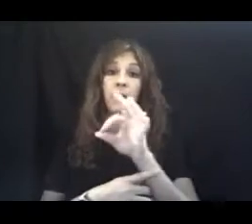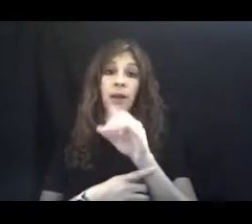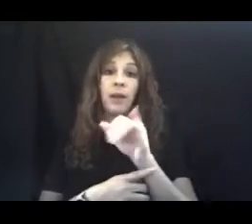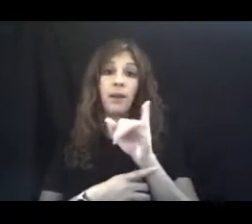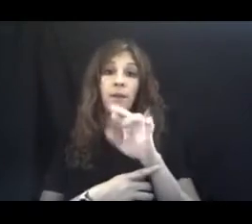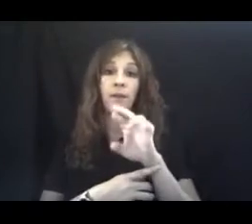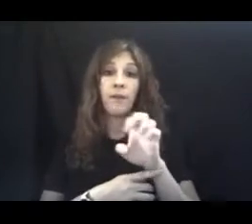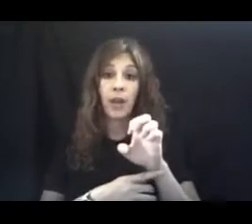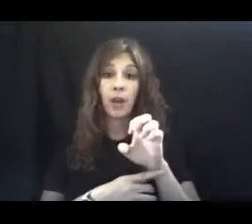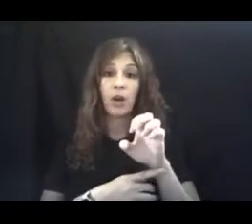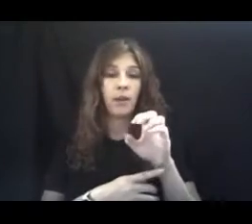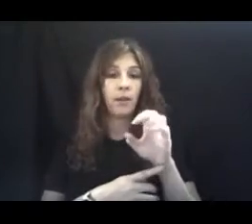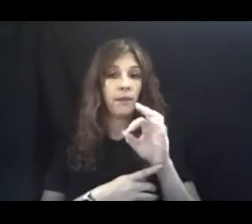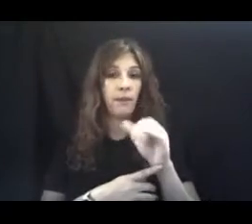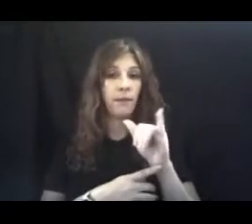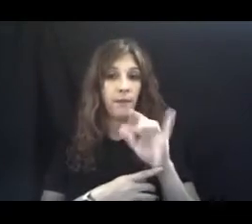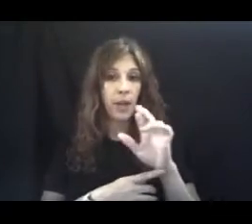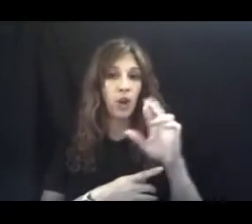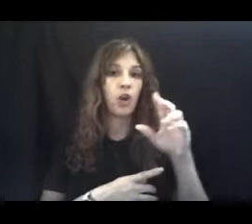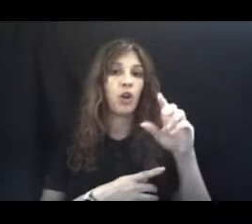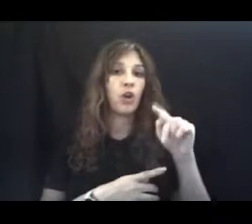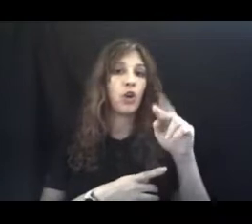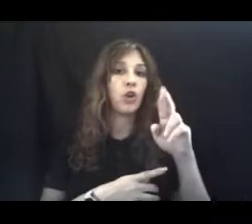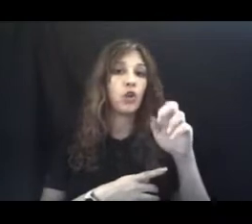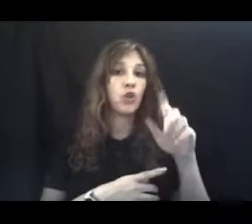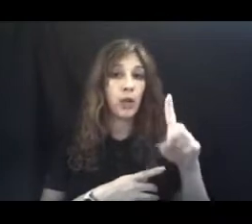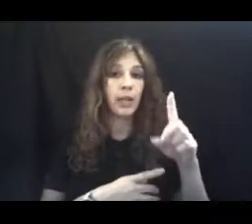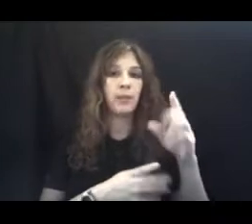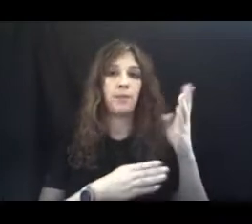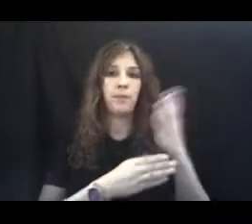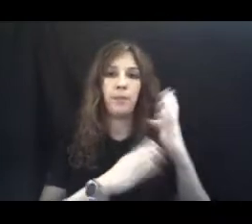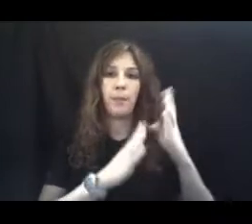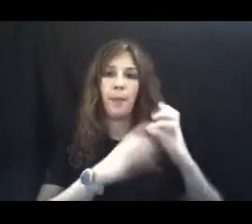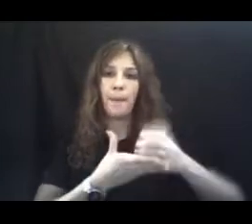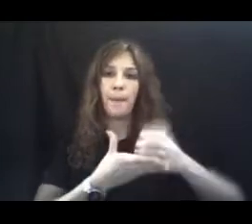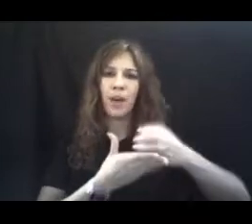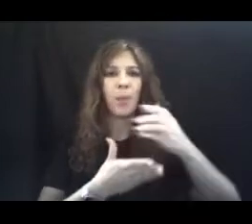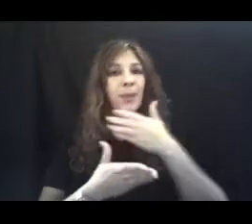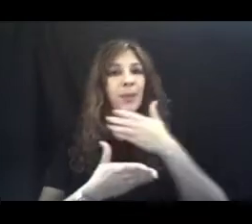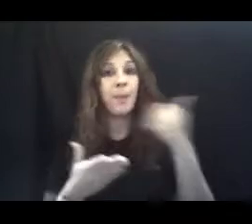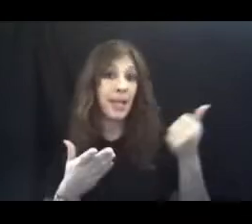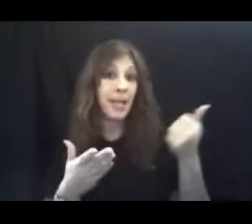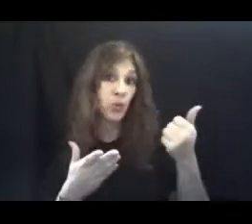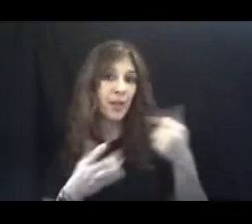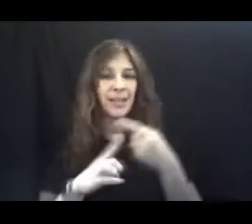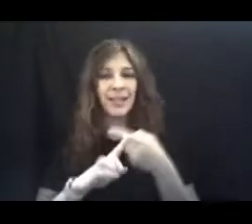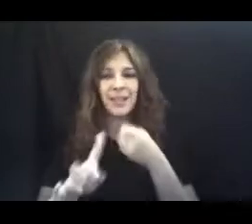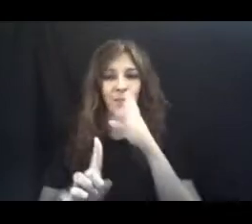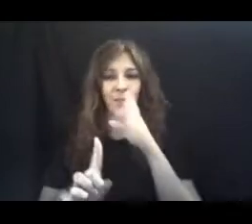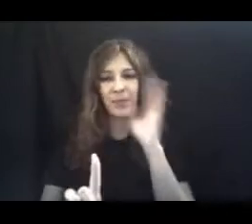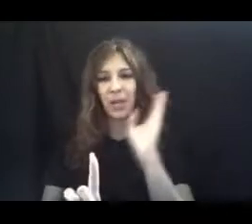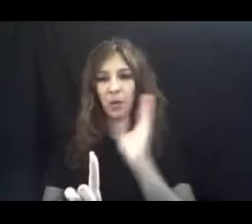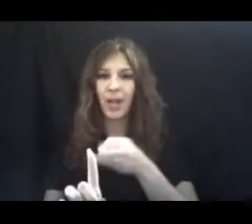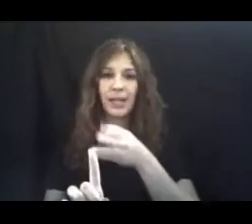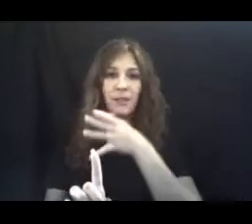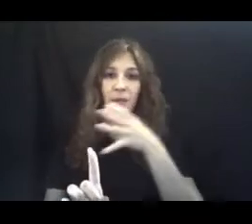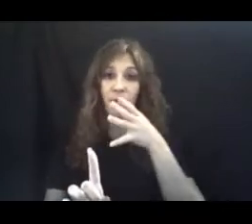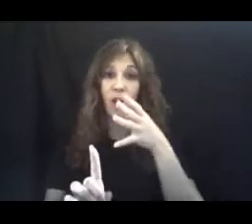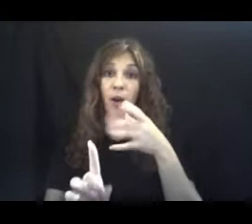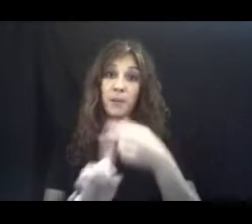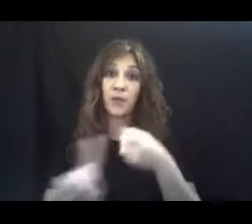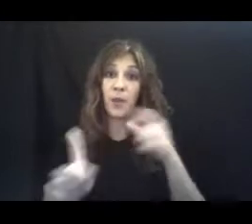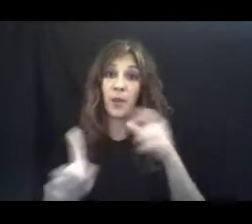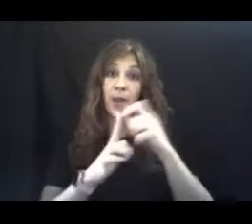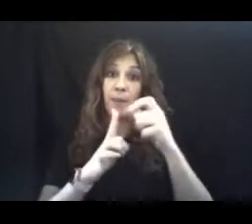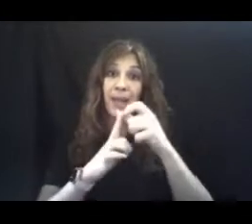the best olive oil comes directly from farms of Palestinian families. And you will see people bringing big tanks